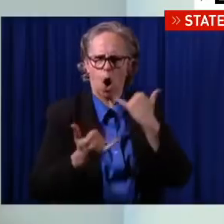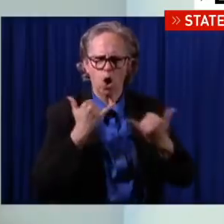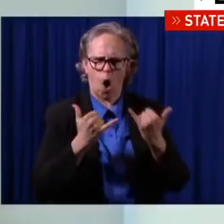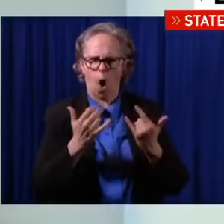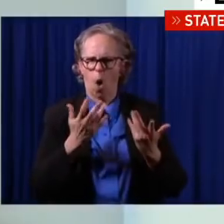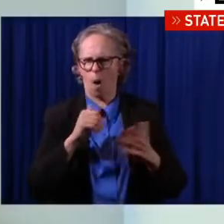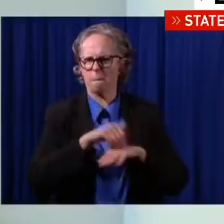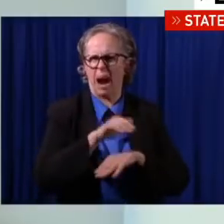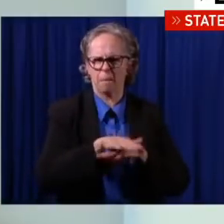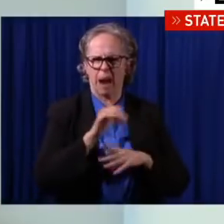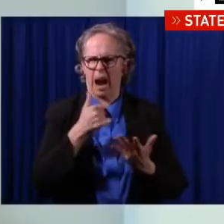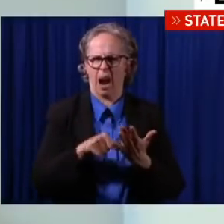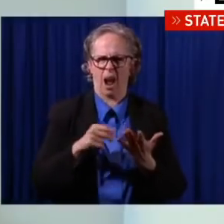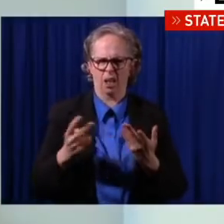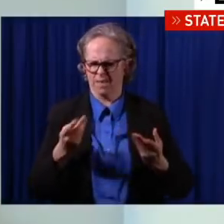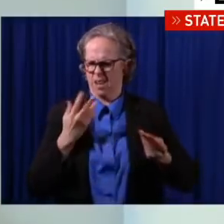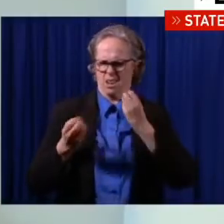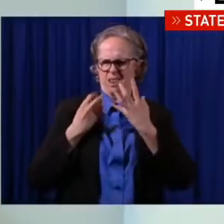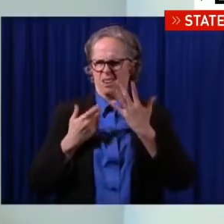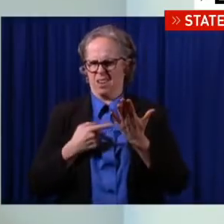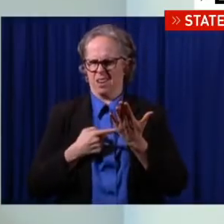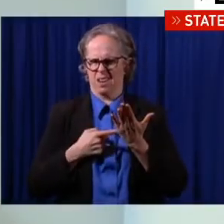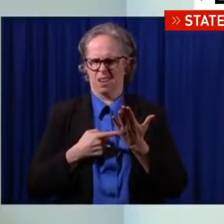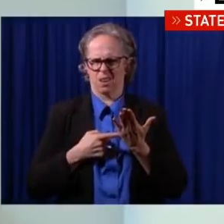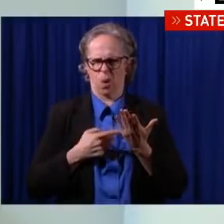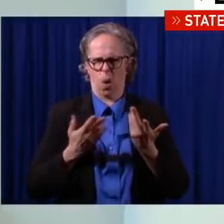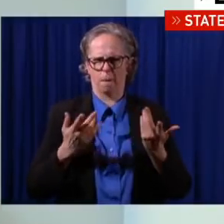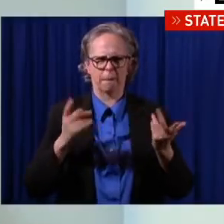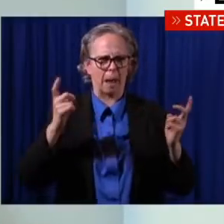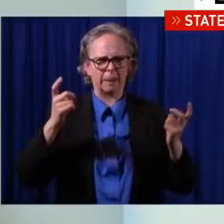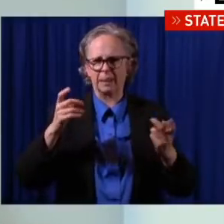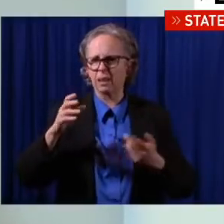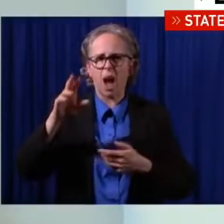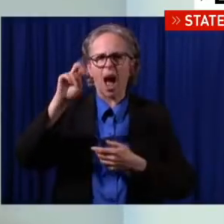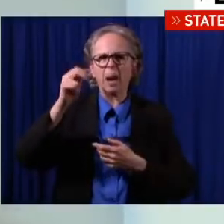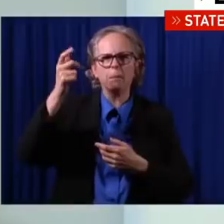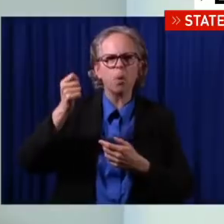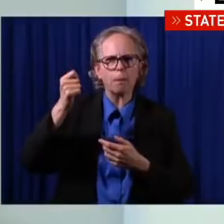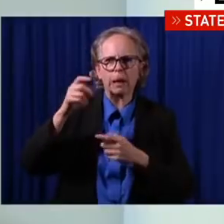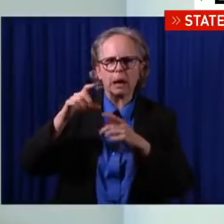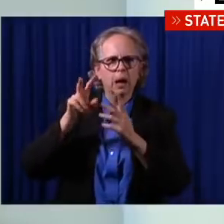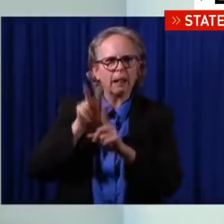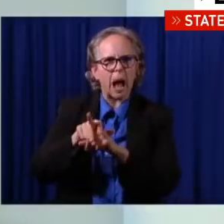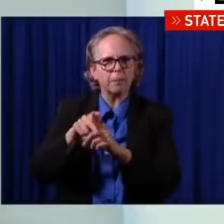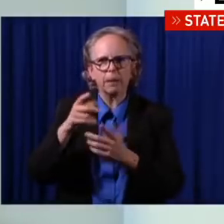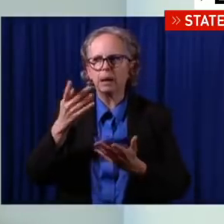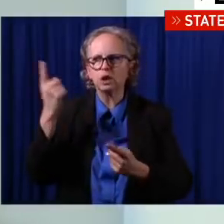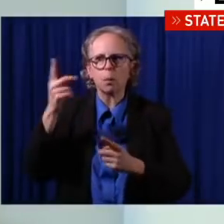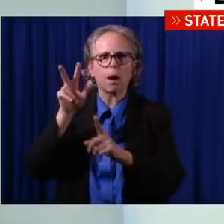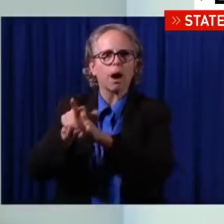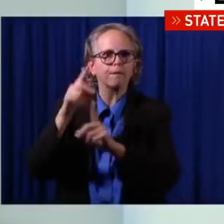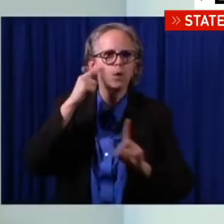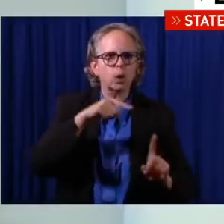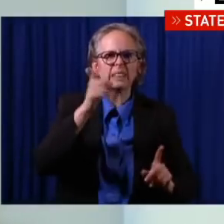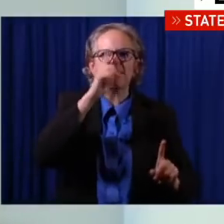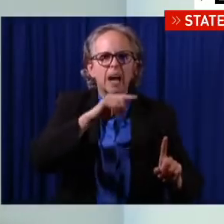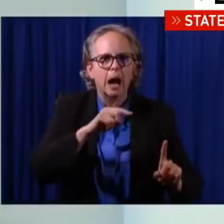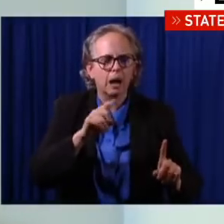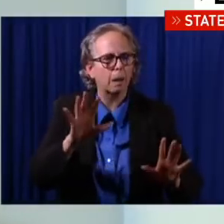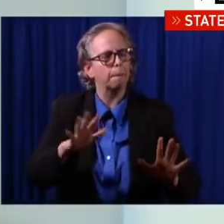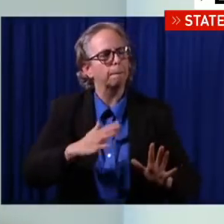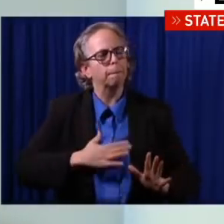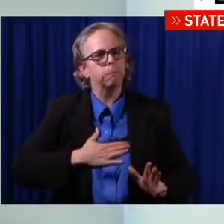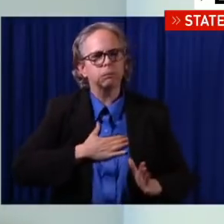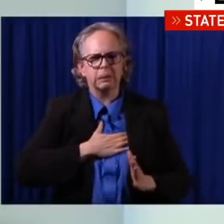or if there's a fake unemployment claim that's filed on your behalf, make sure that you check it out, that you talk to someone, that